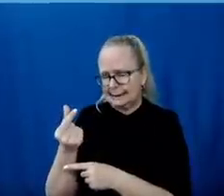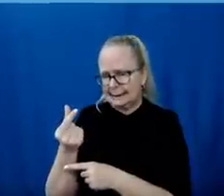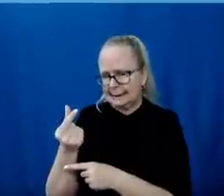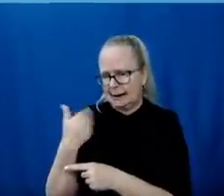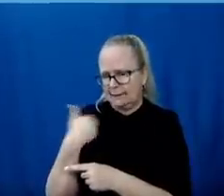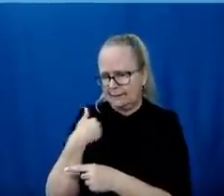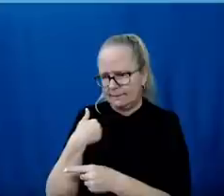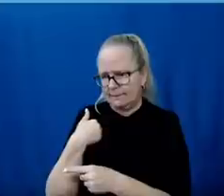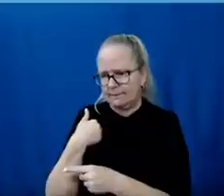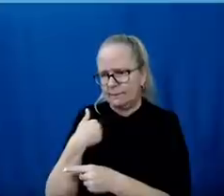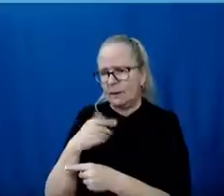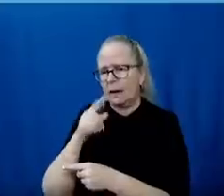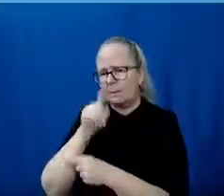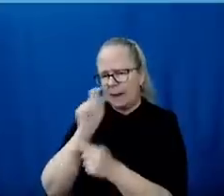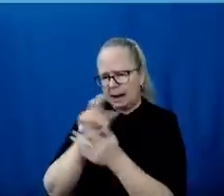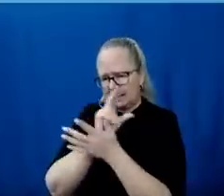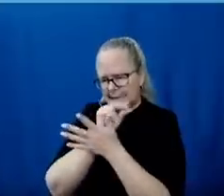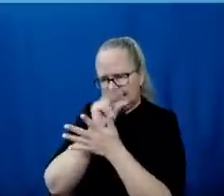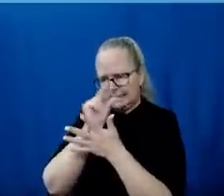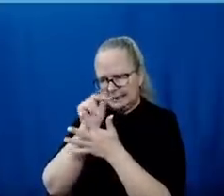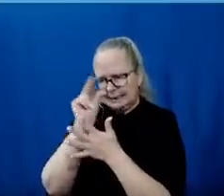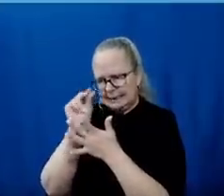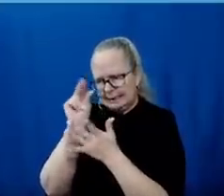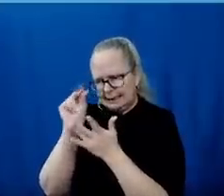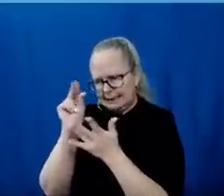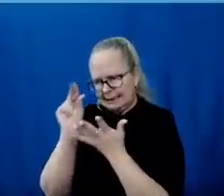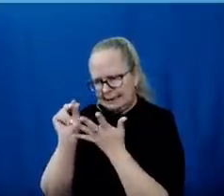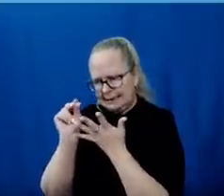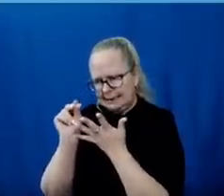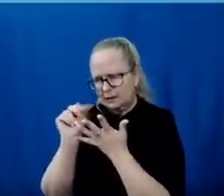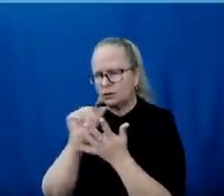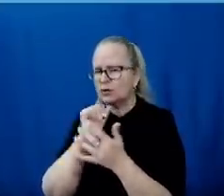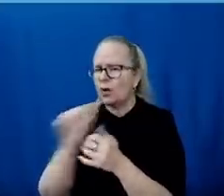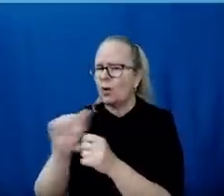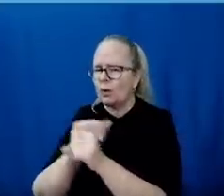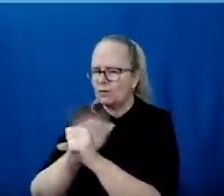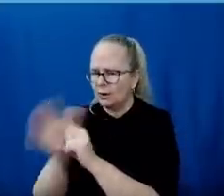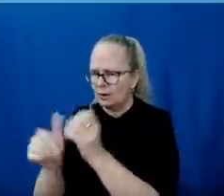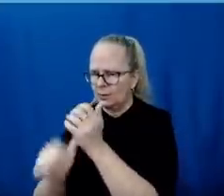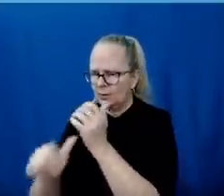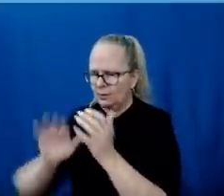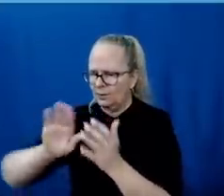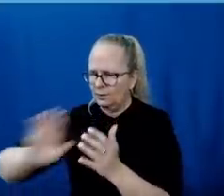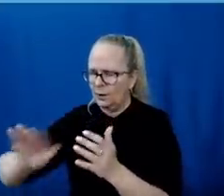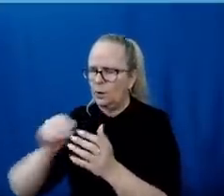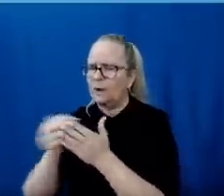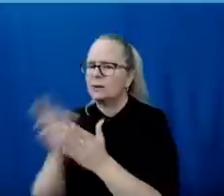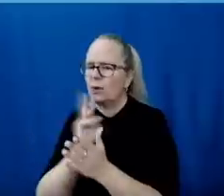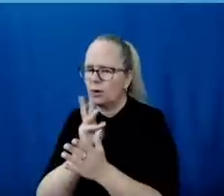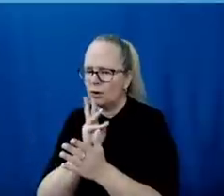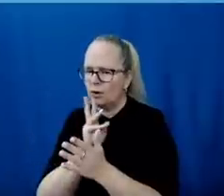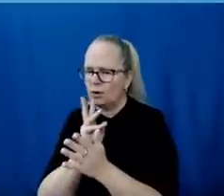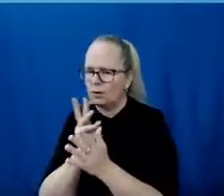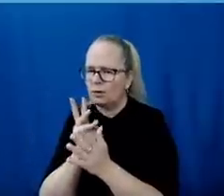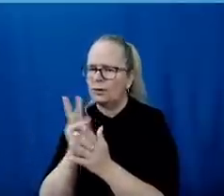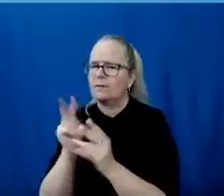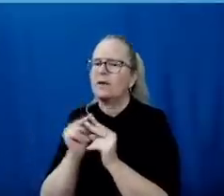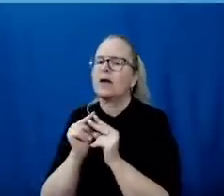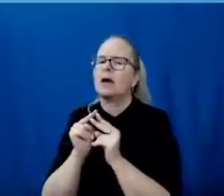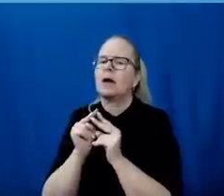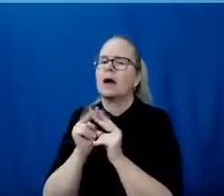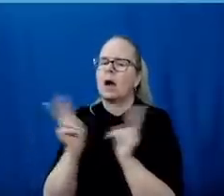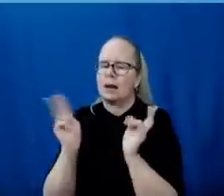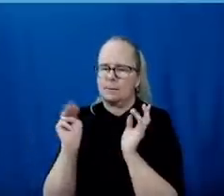in wastewater. It's just, you sequence a lot of non-COVID material in wastewater. It's obviously very, very, very